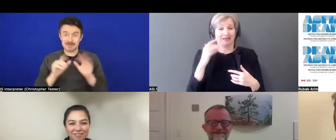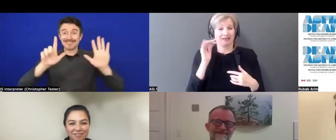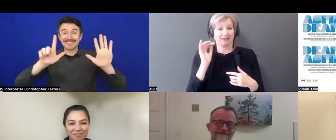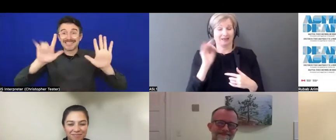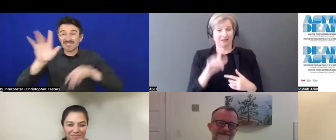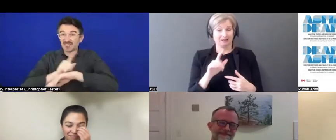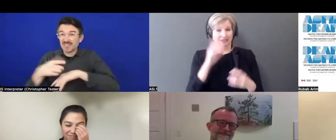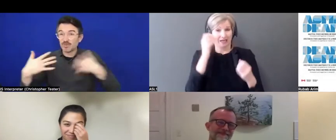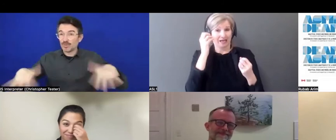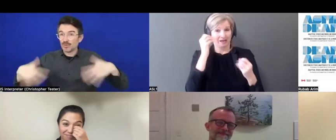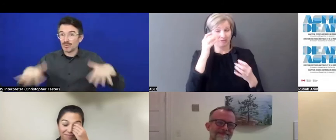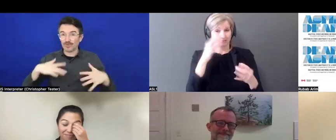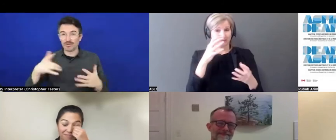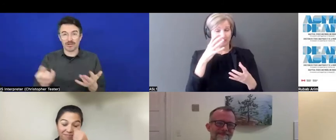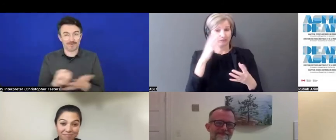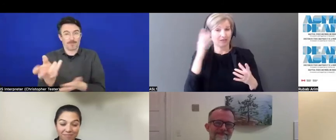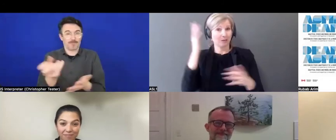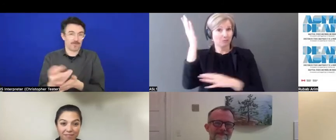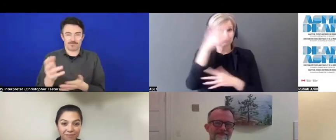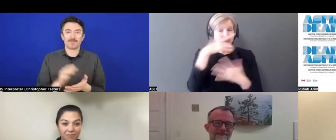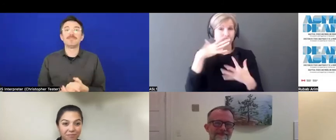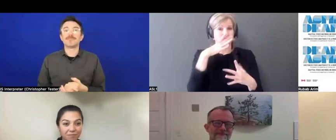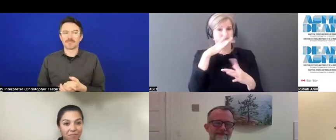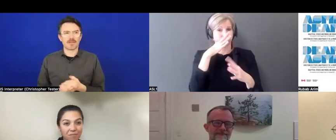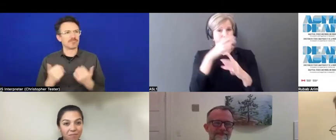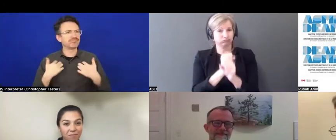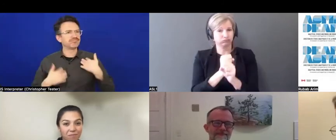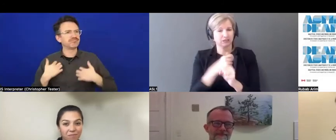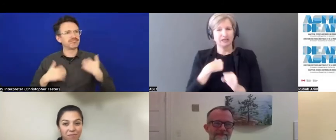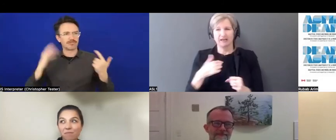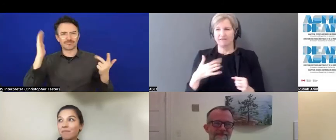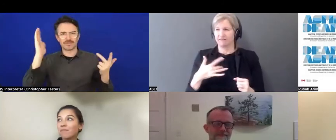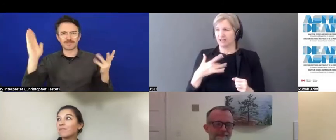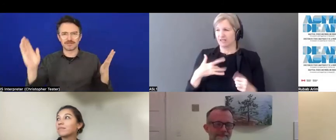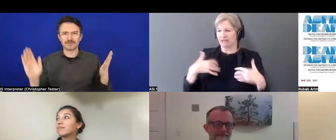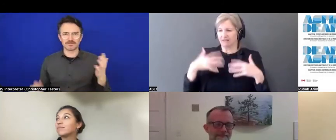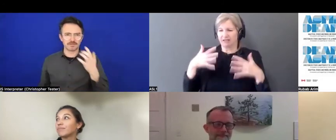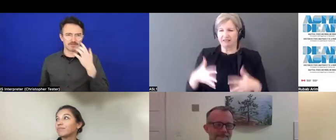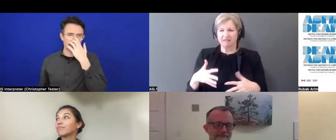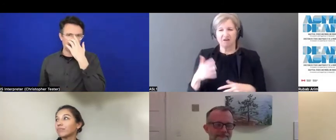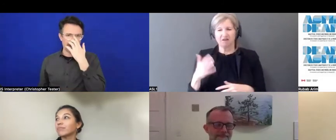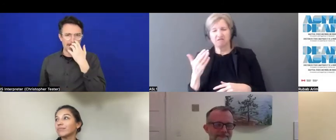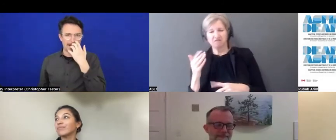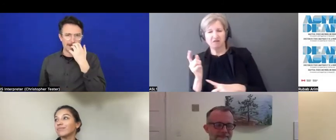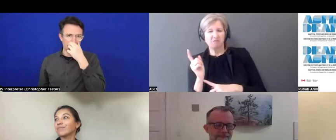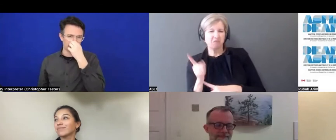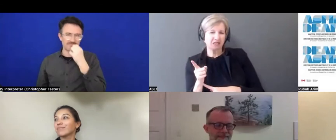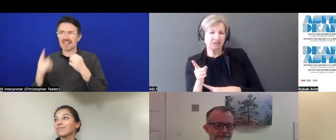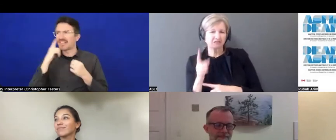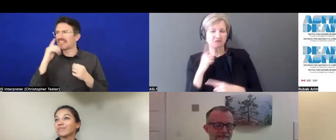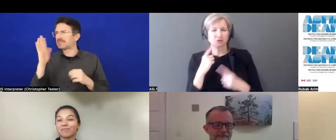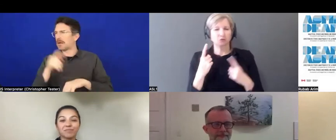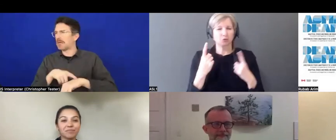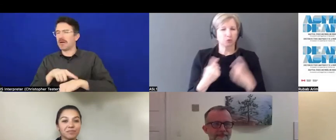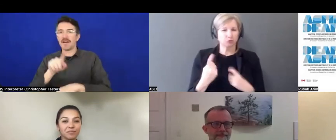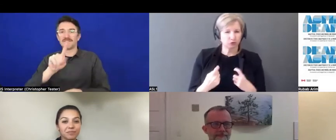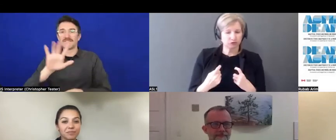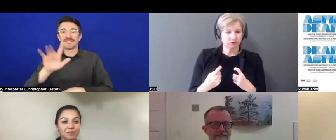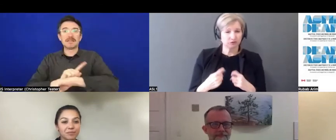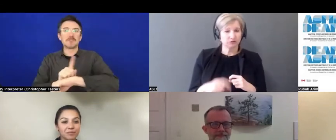of presentations. I think we've got about 15 minutes or so for questions. So